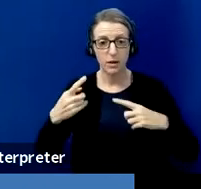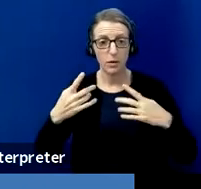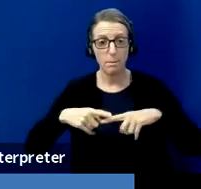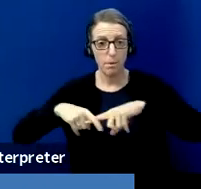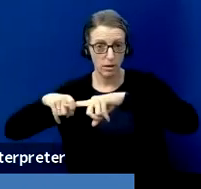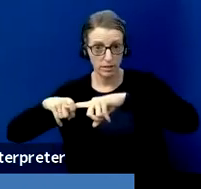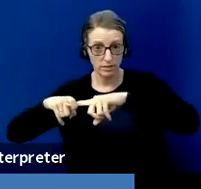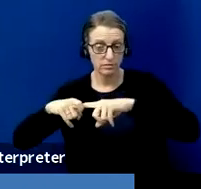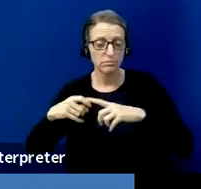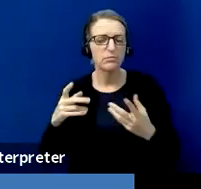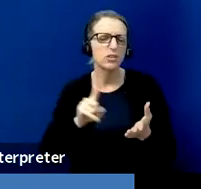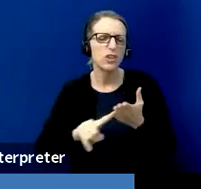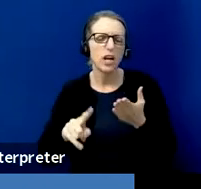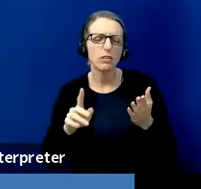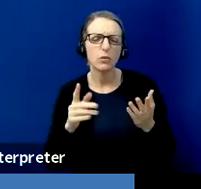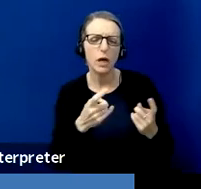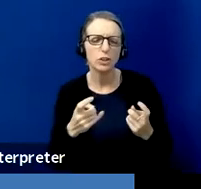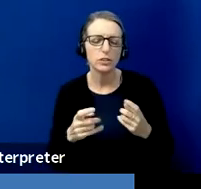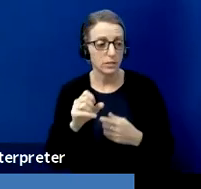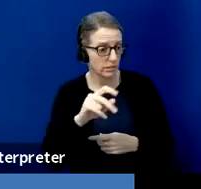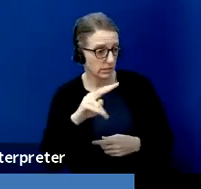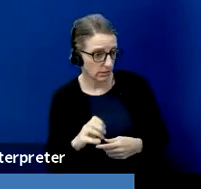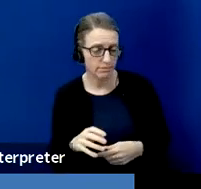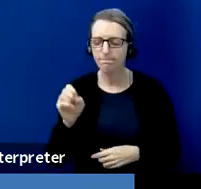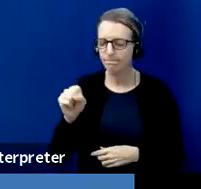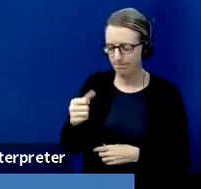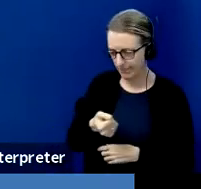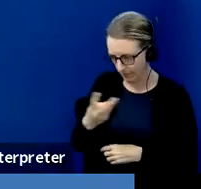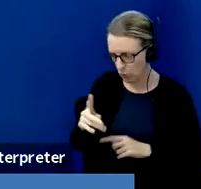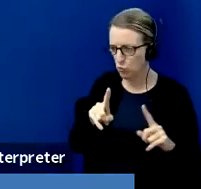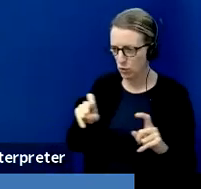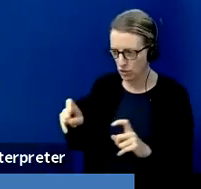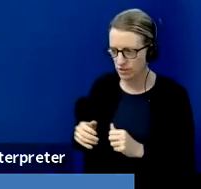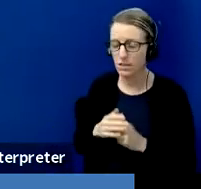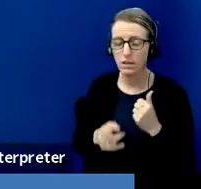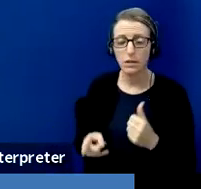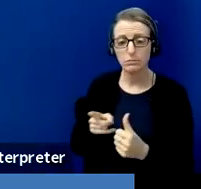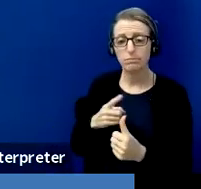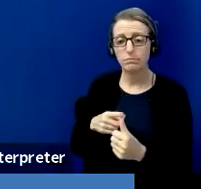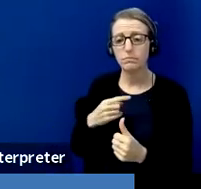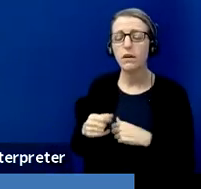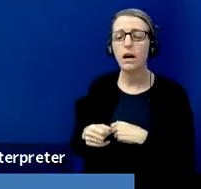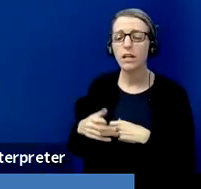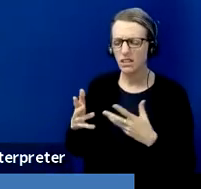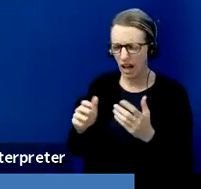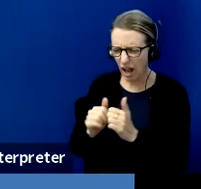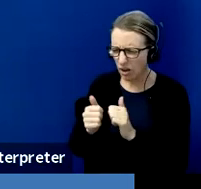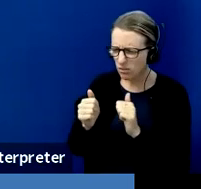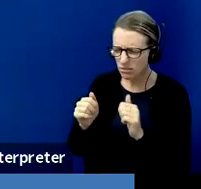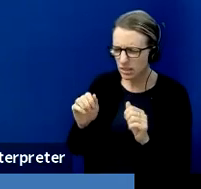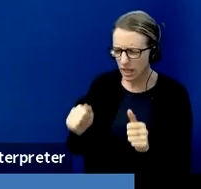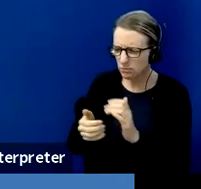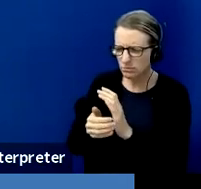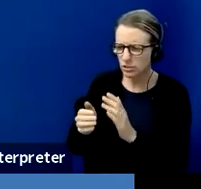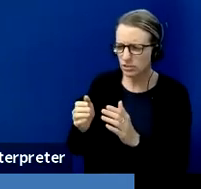and see about questions. Steve? Yes, there's a few questions. So number 1, is there a way that skills can be shared across